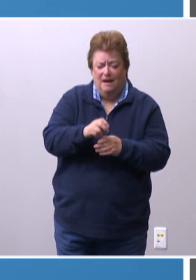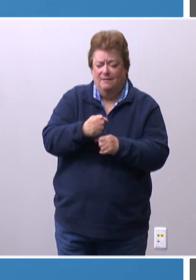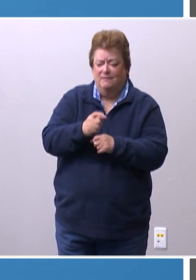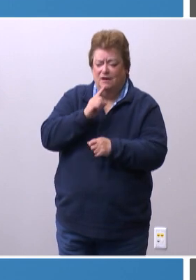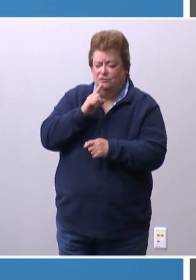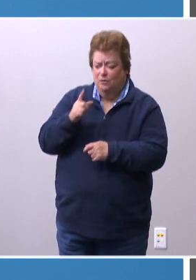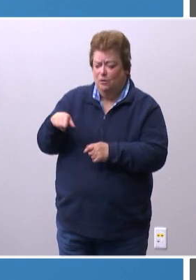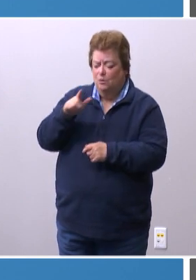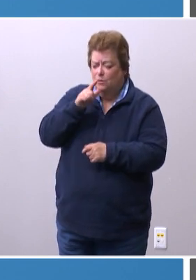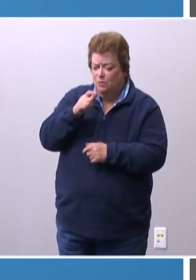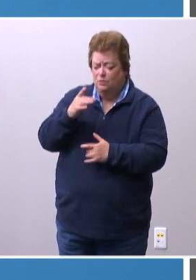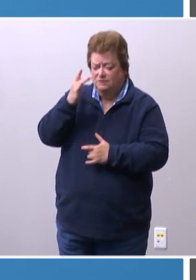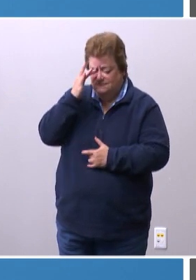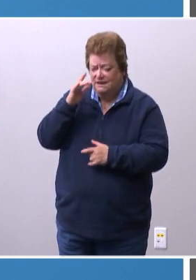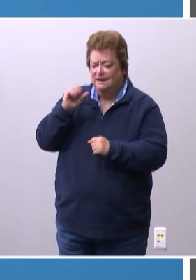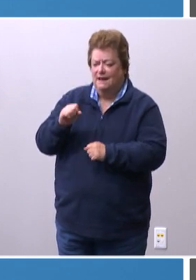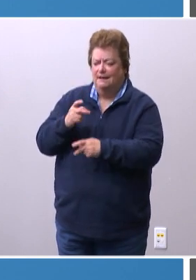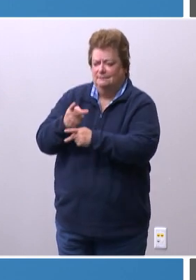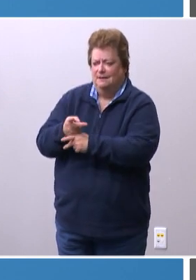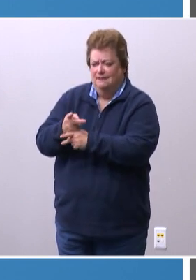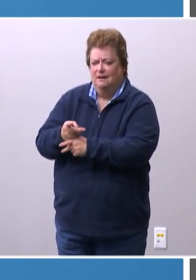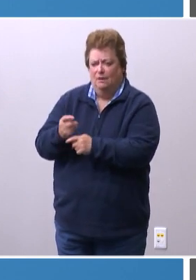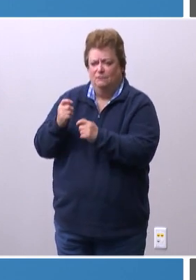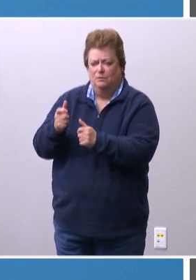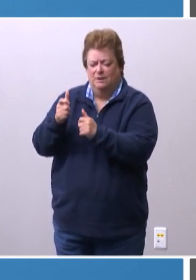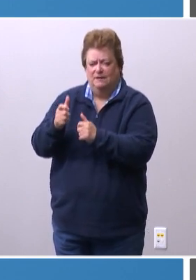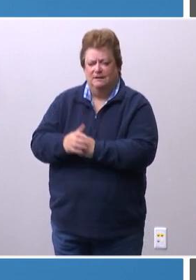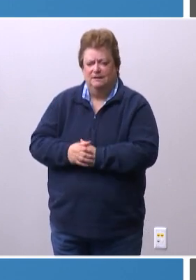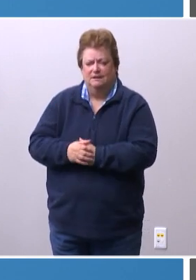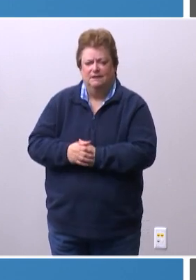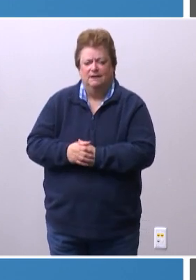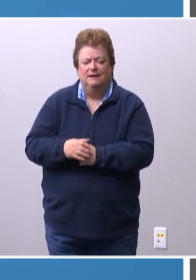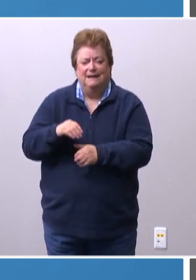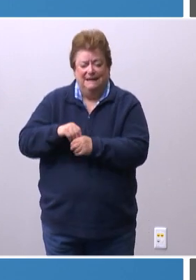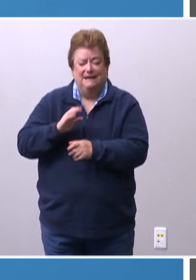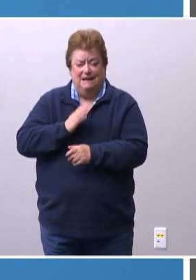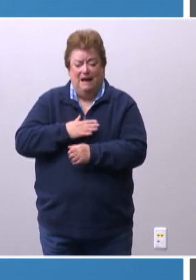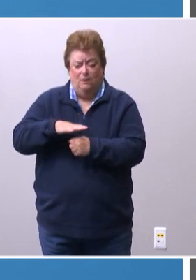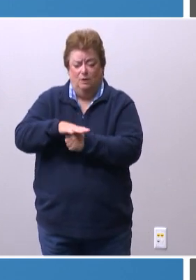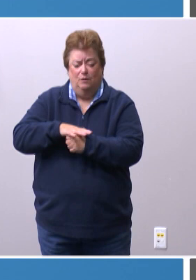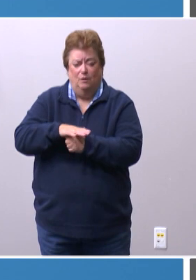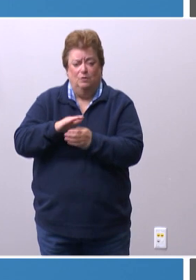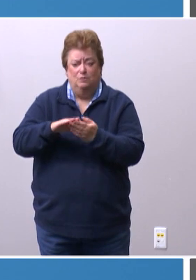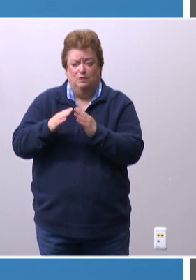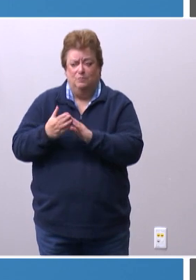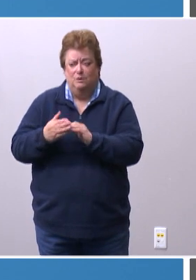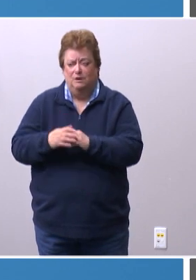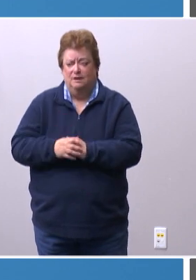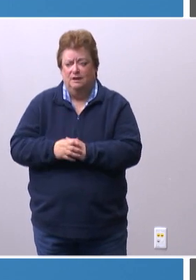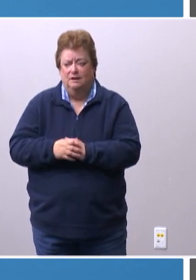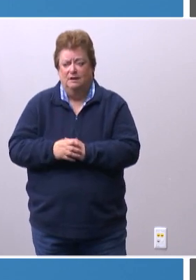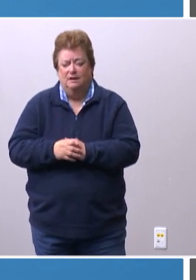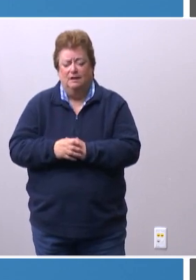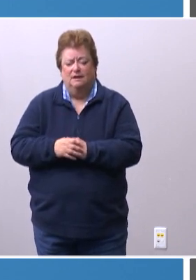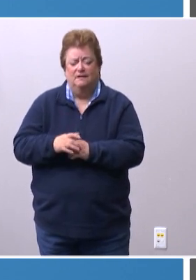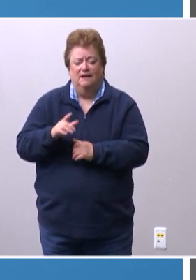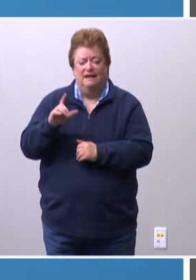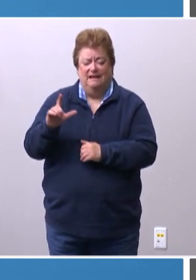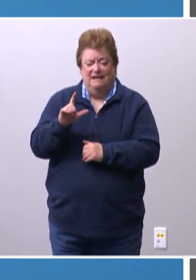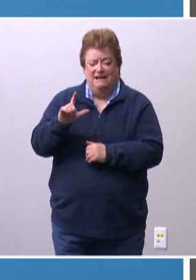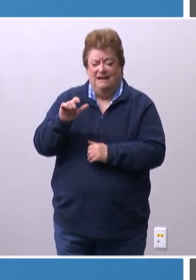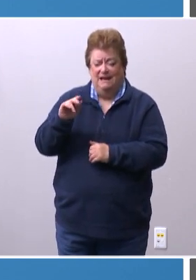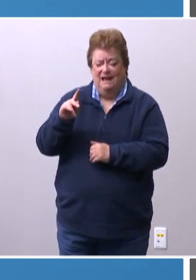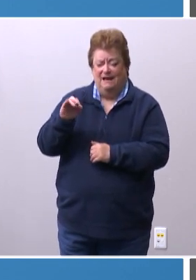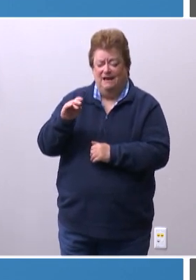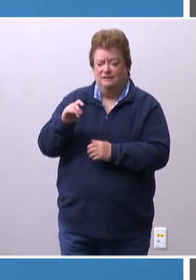or injured can be taken care of quickly in our local community. The number of Lancaster County residents hospitalized